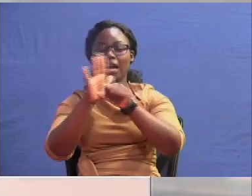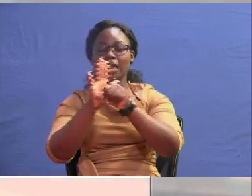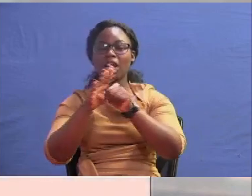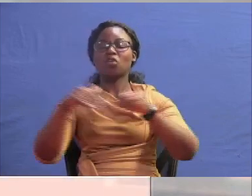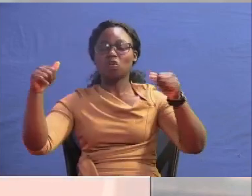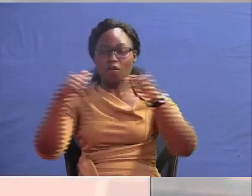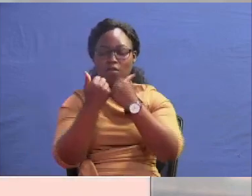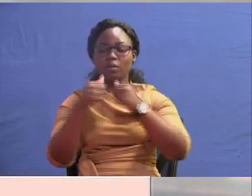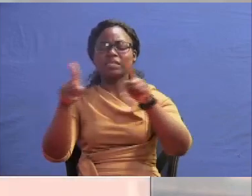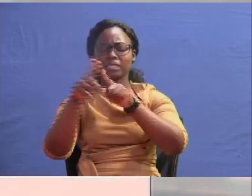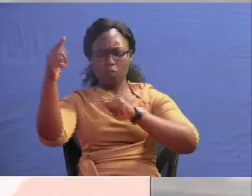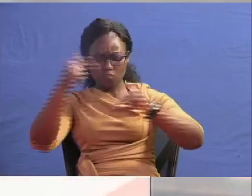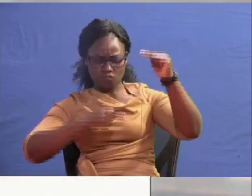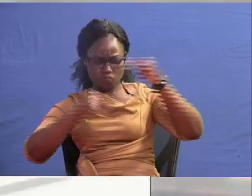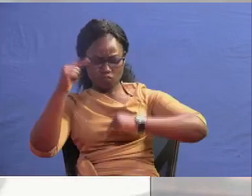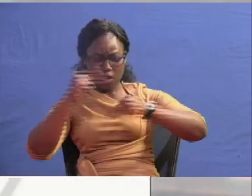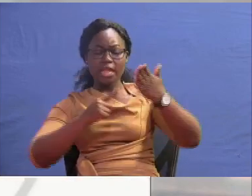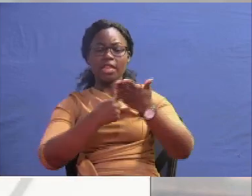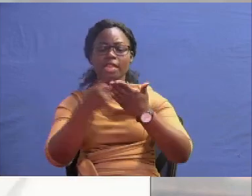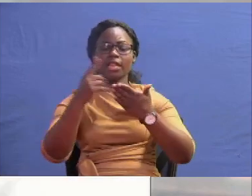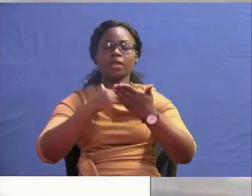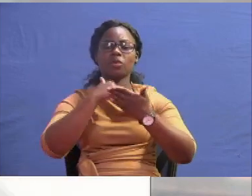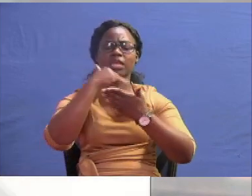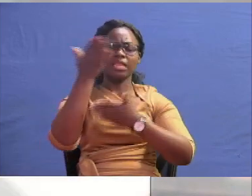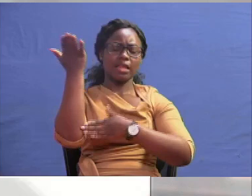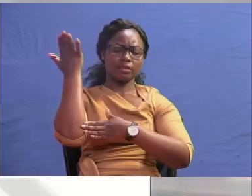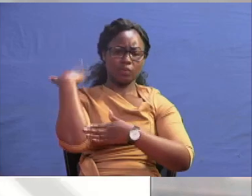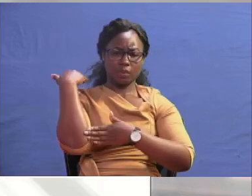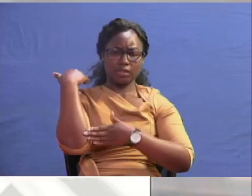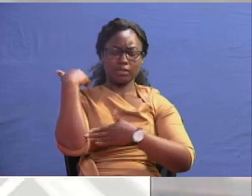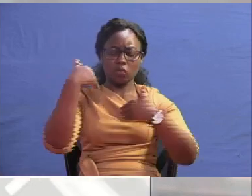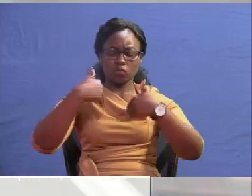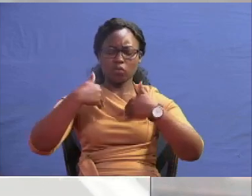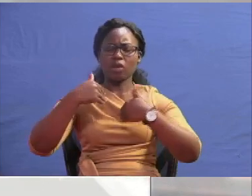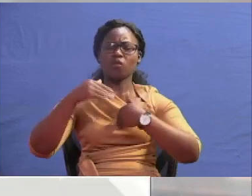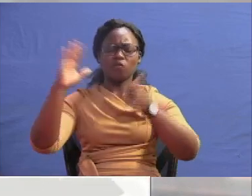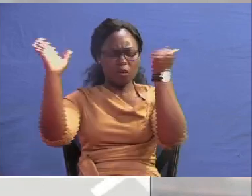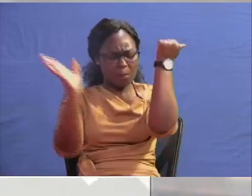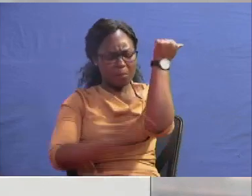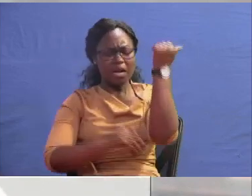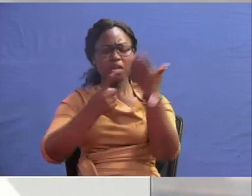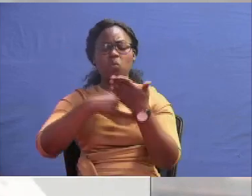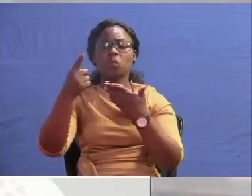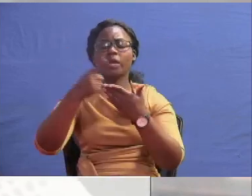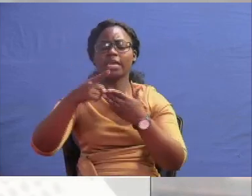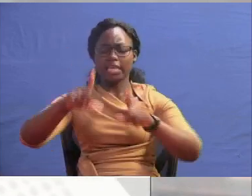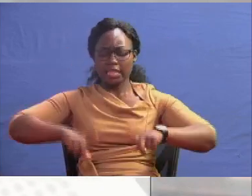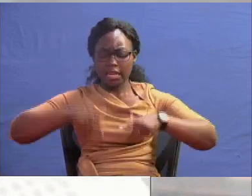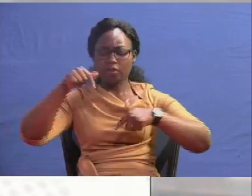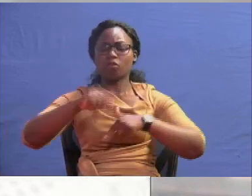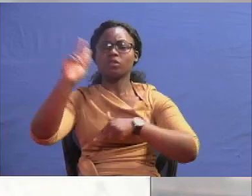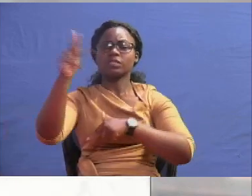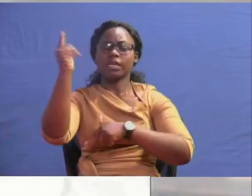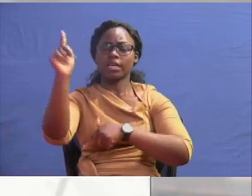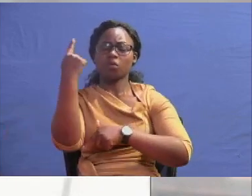argue that the week that passed was probably one of the worst weeks in the life of this Kenya